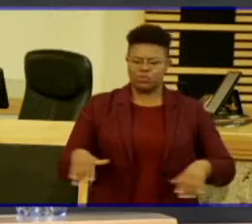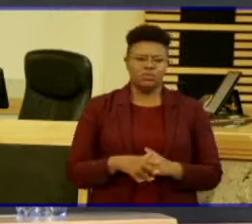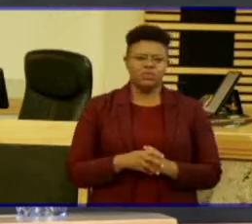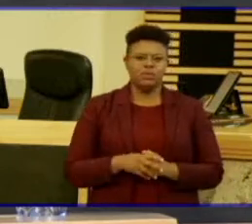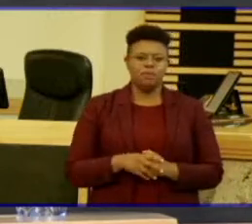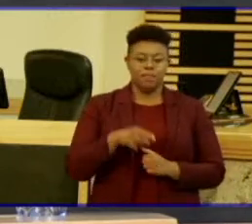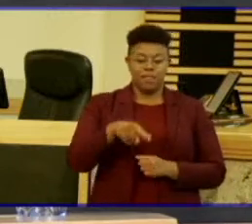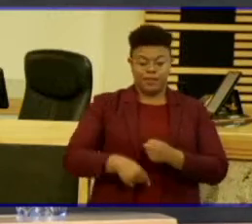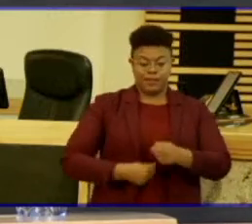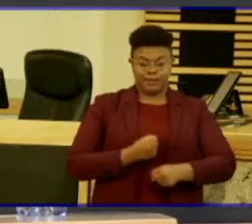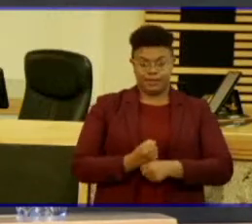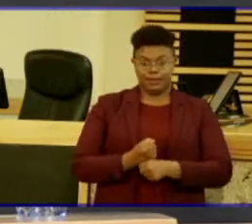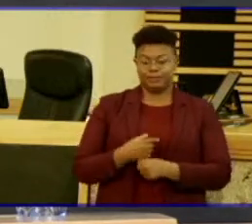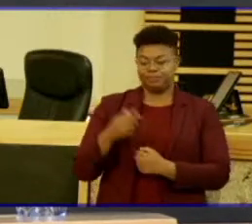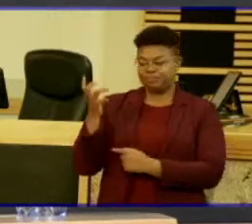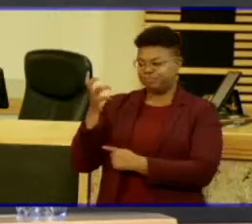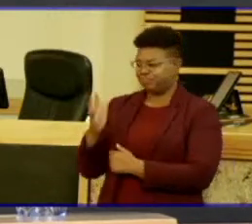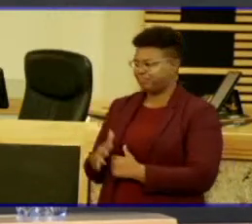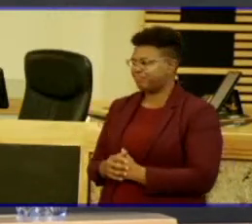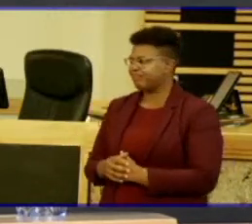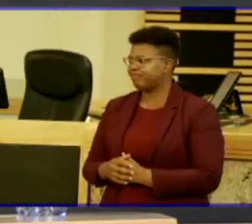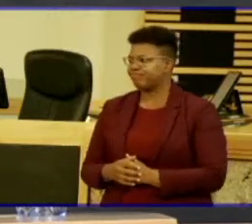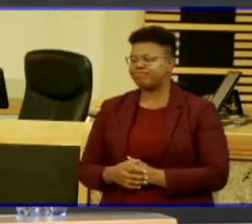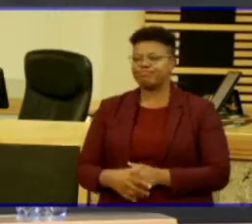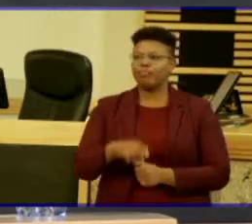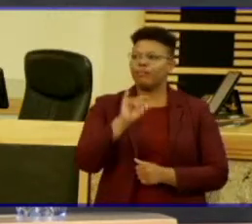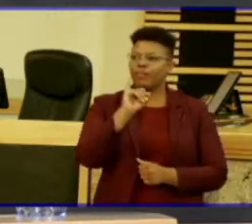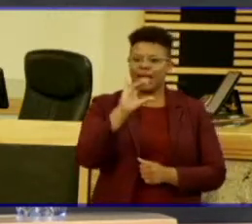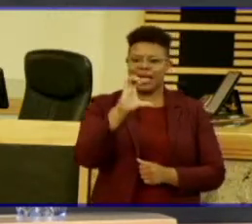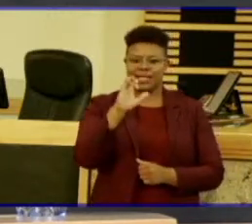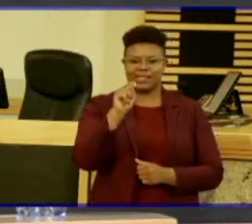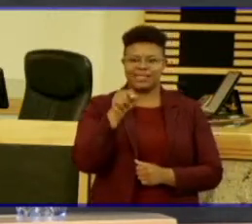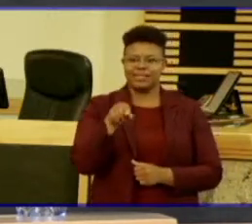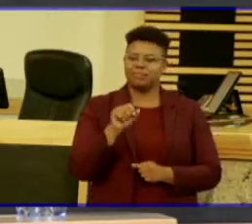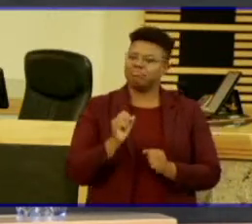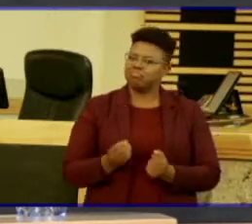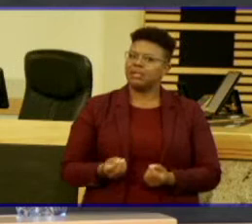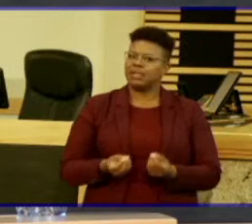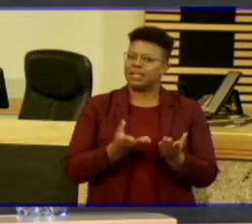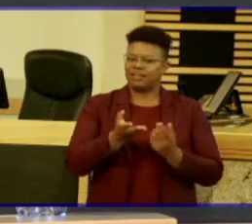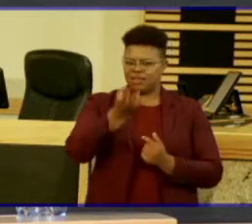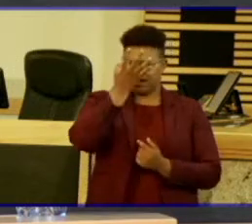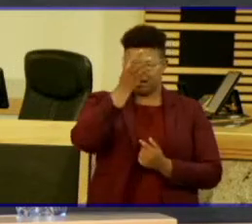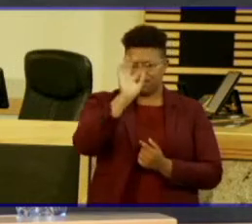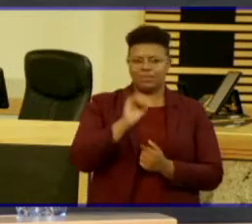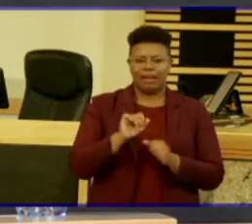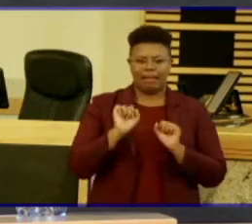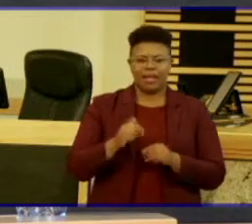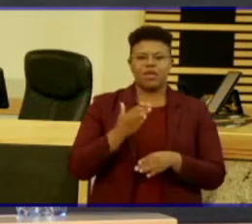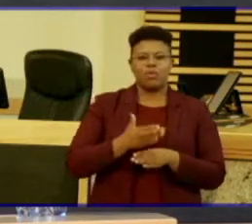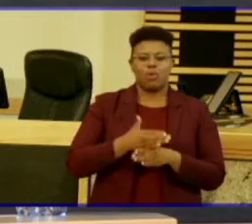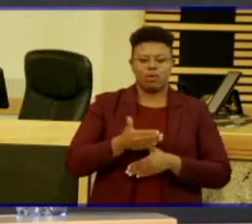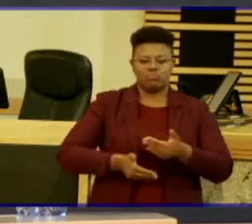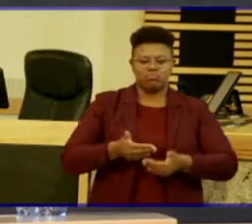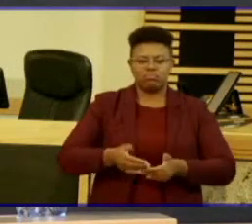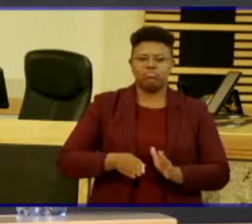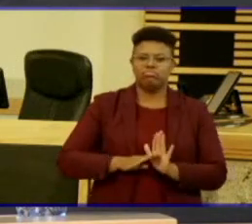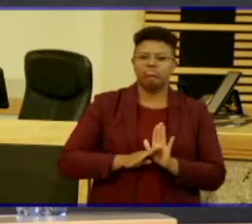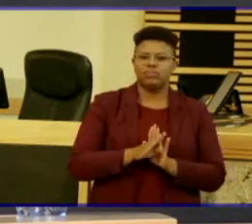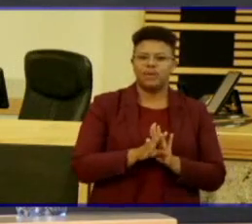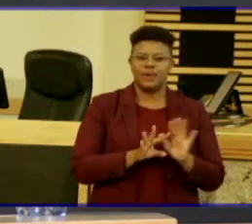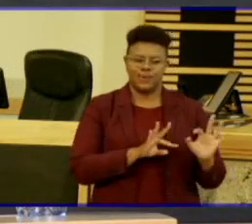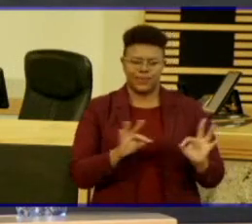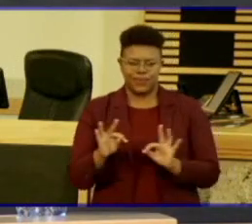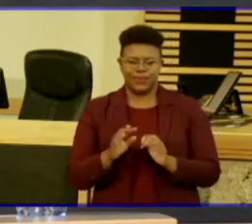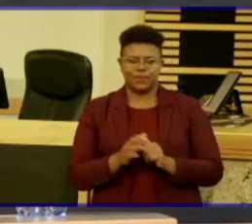this pandemic, ICT has enabled government and other sectors of society to operate effectively under the COVID-19